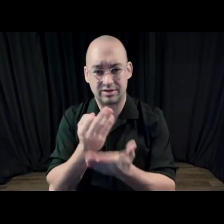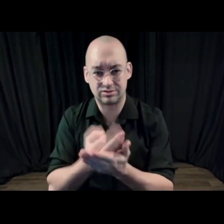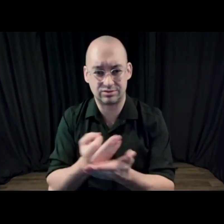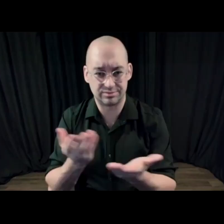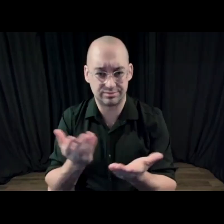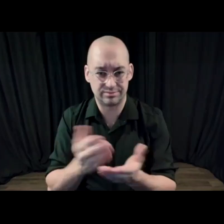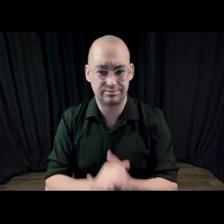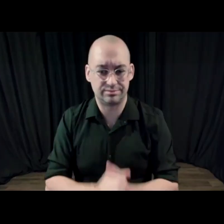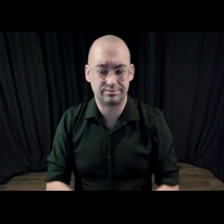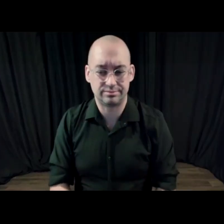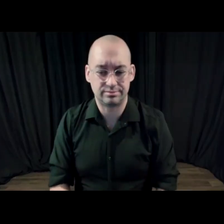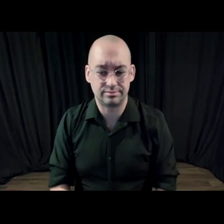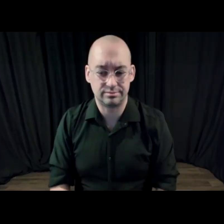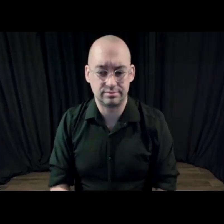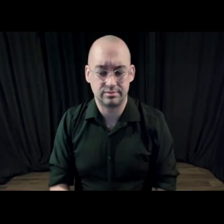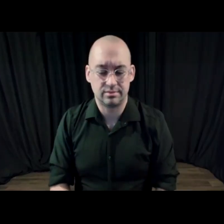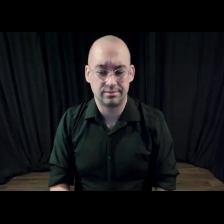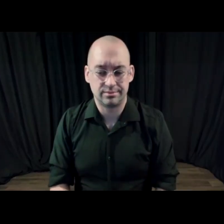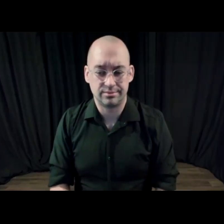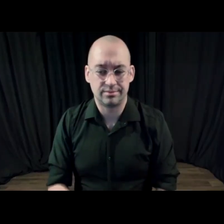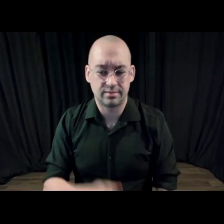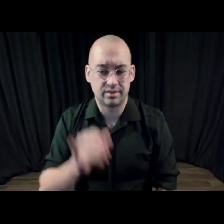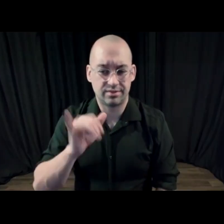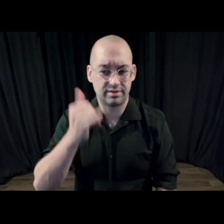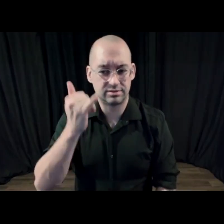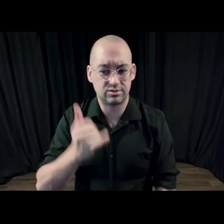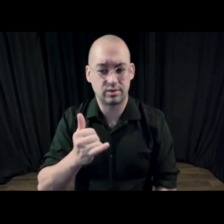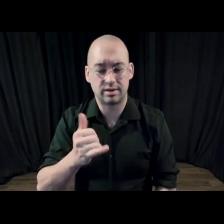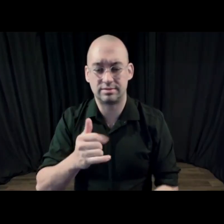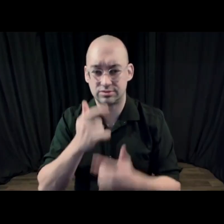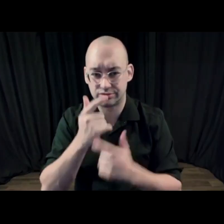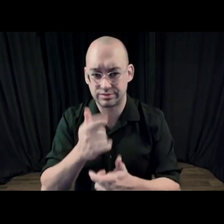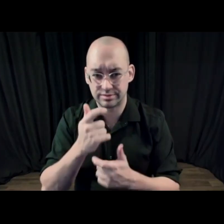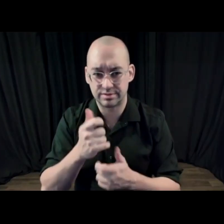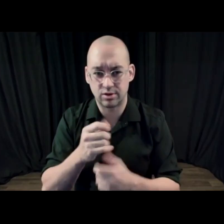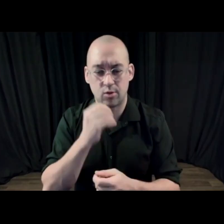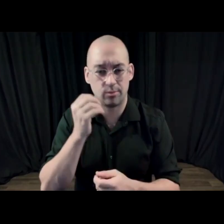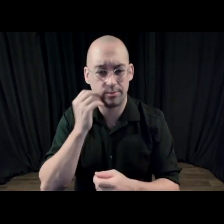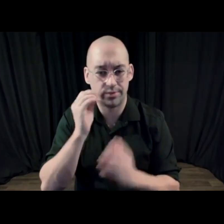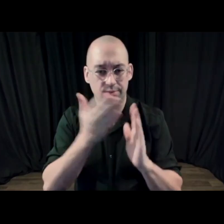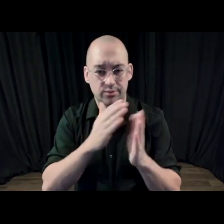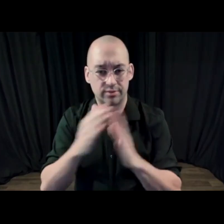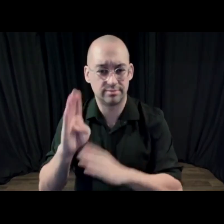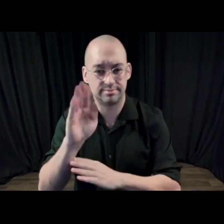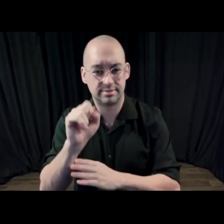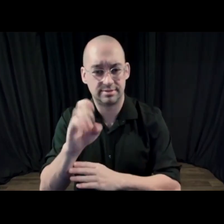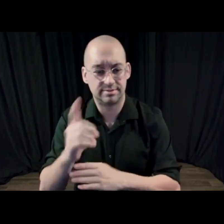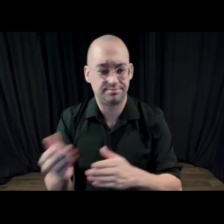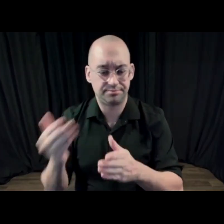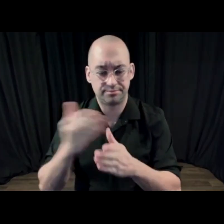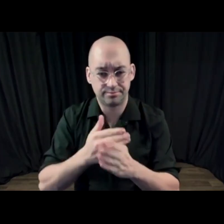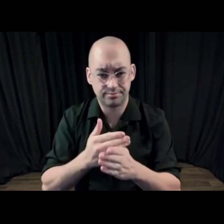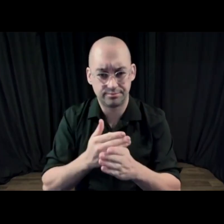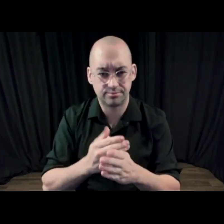pocket, which is why we're very interested in some of the home and community-based interventions that are